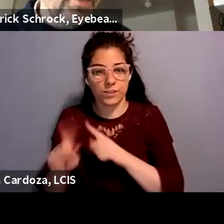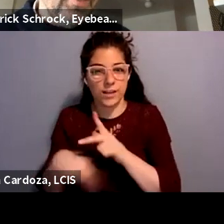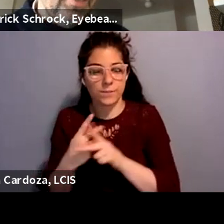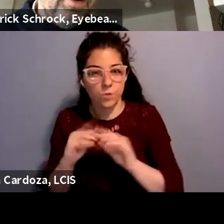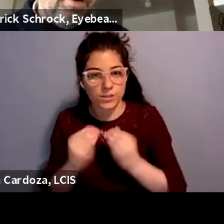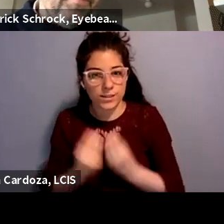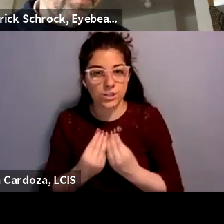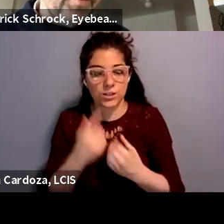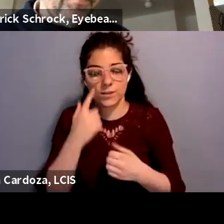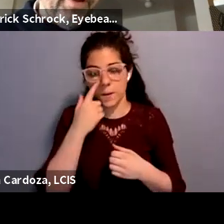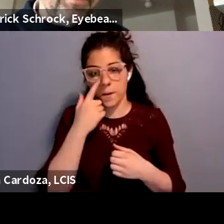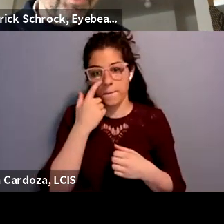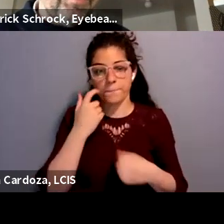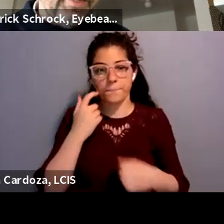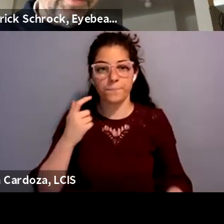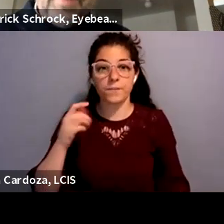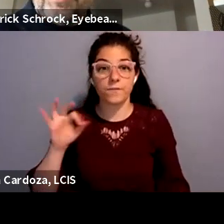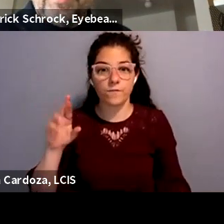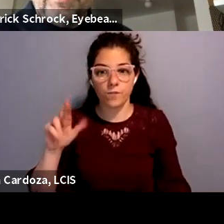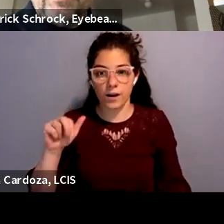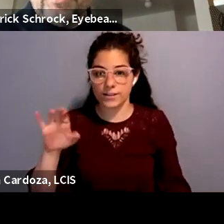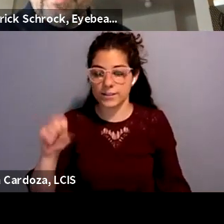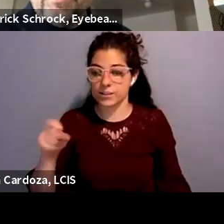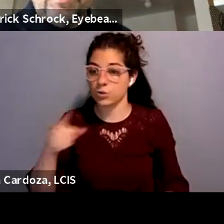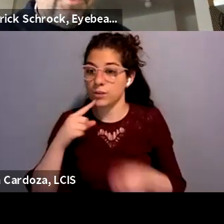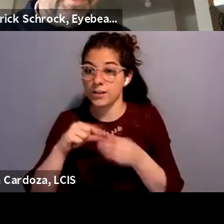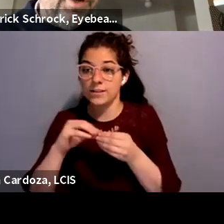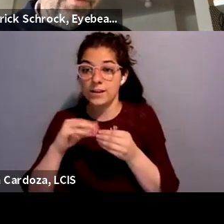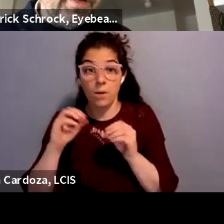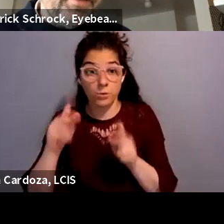organizations. Francis, you said it was an opportunity to look at